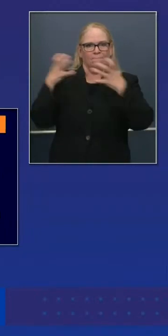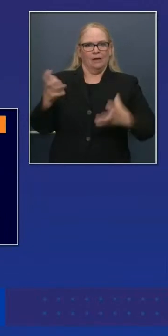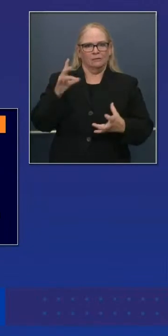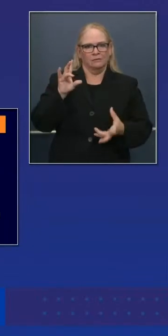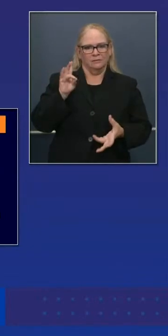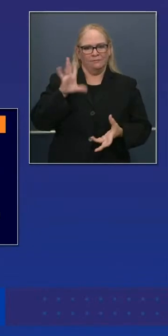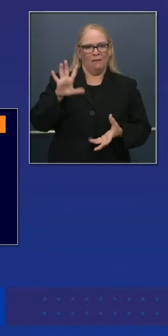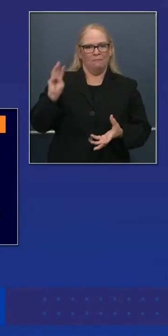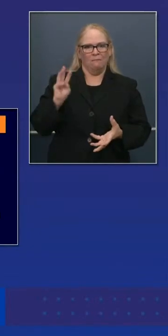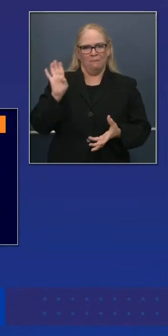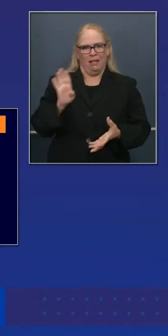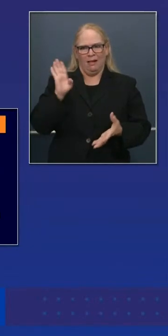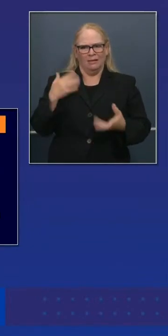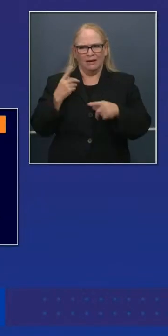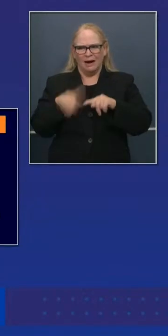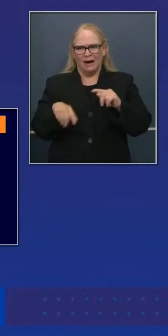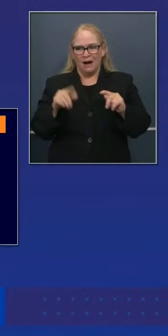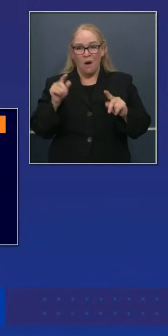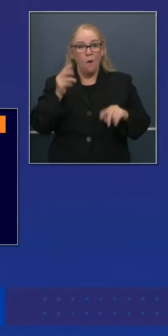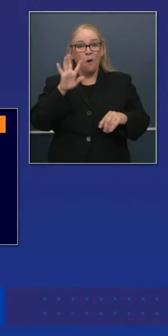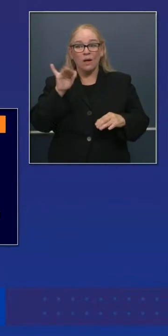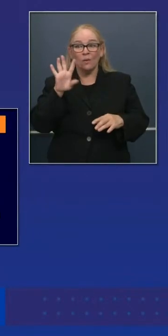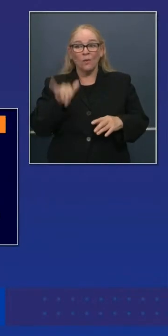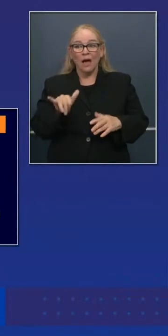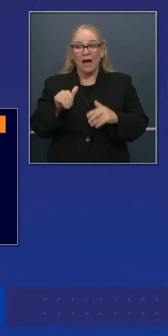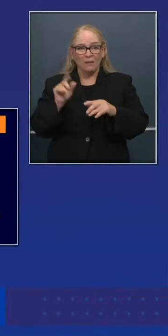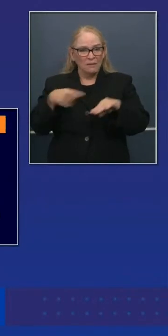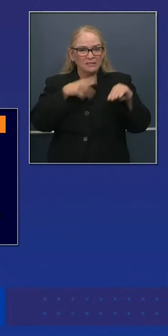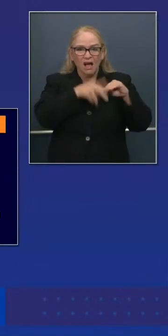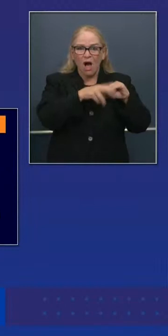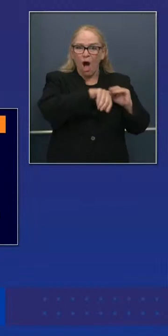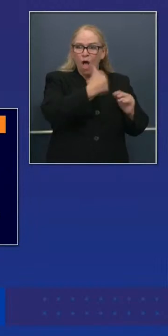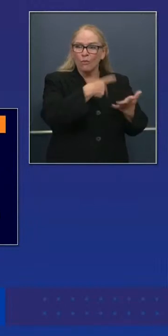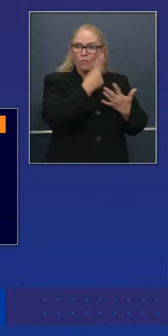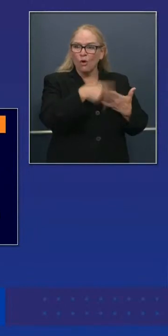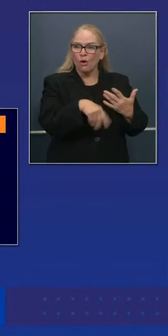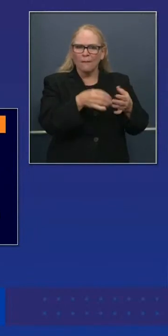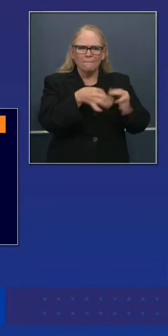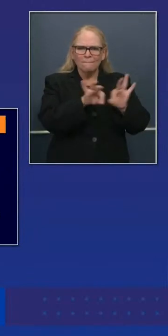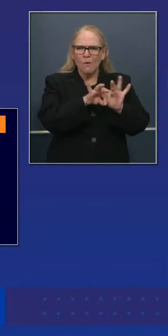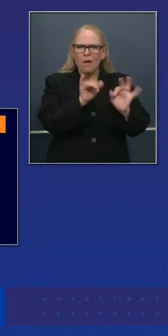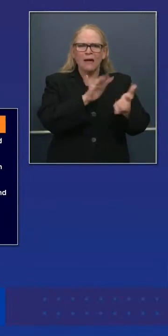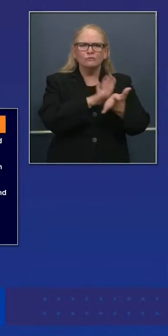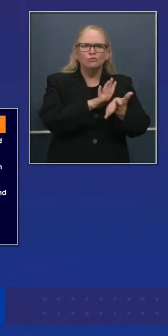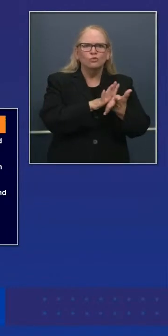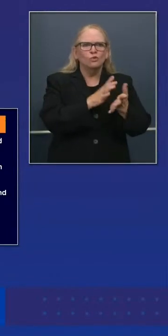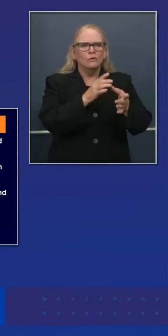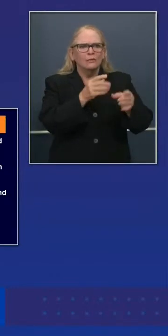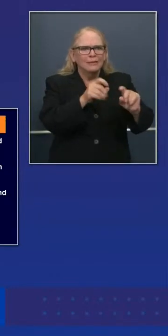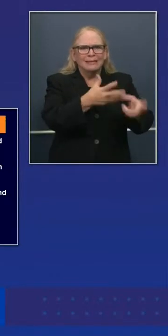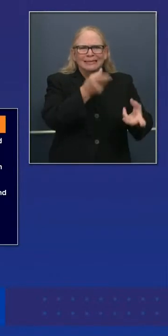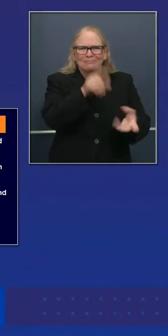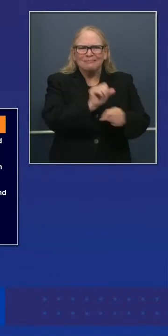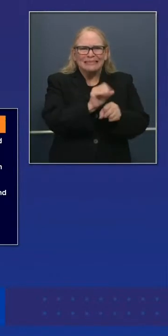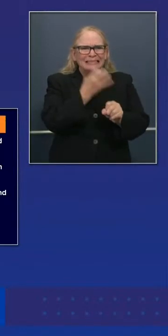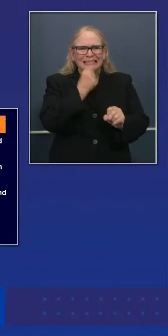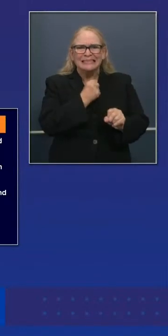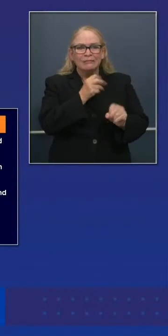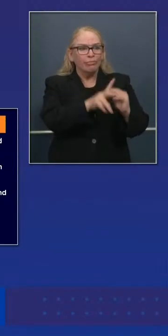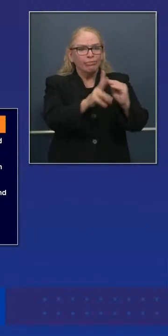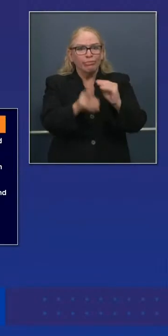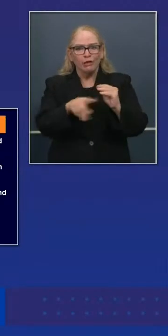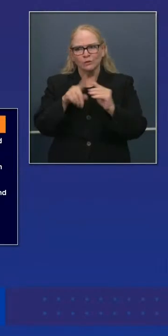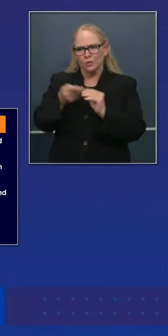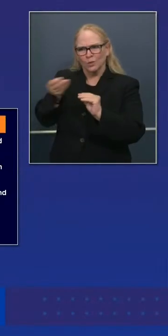cuts to important services or further burdening, as we say in this slide, businesses and individuals. Let